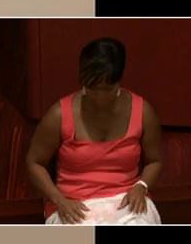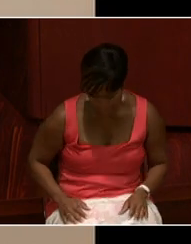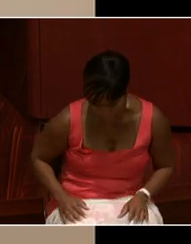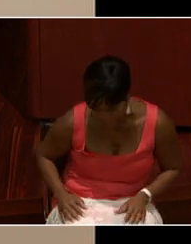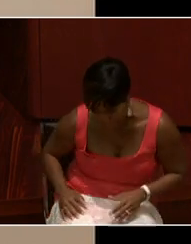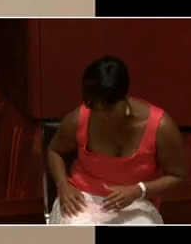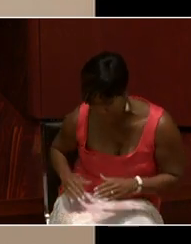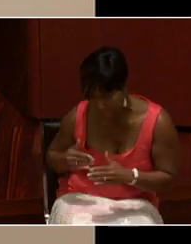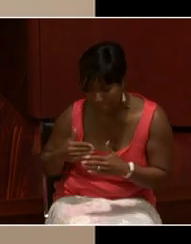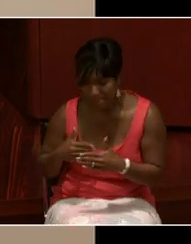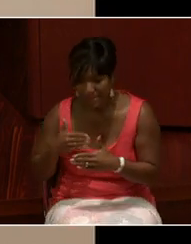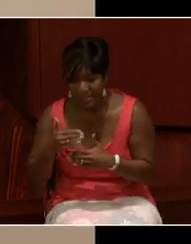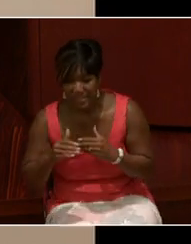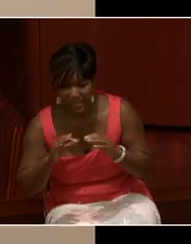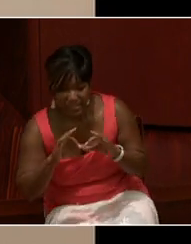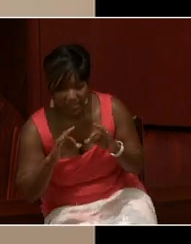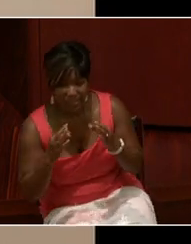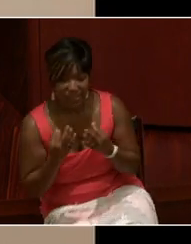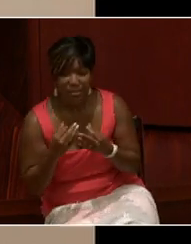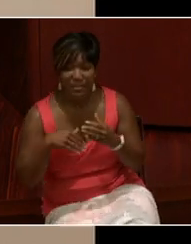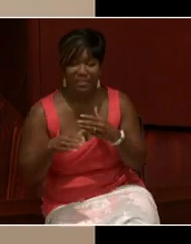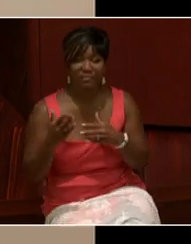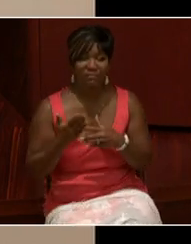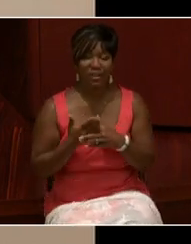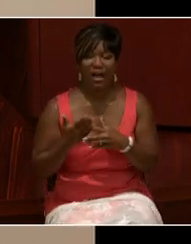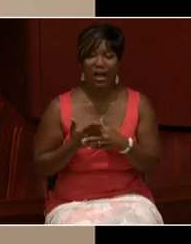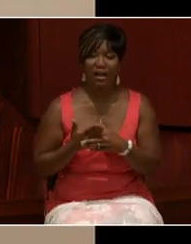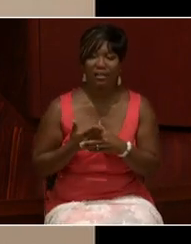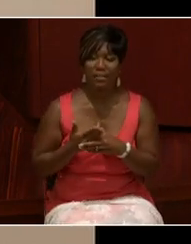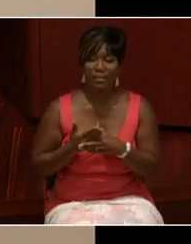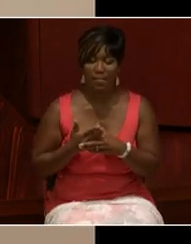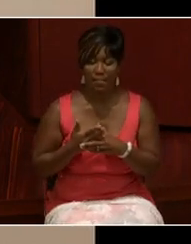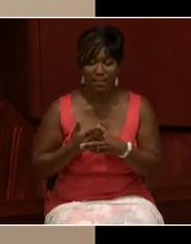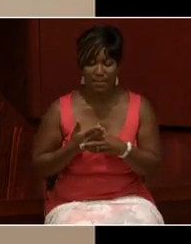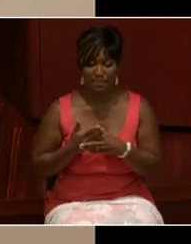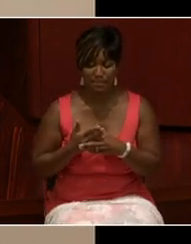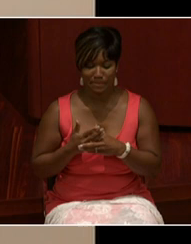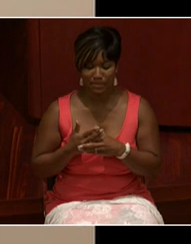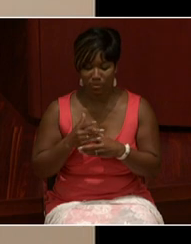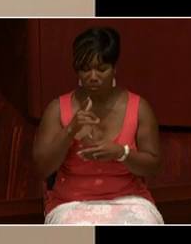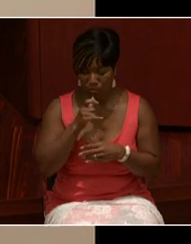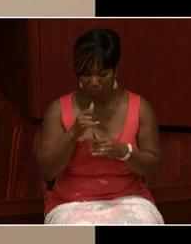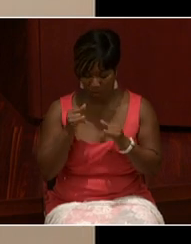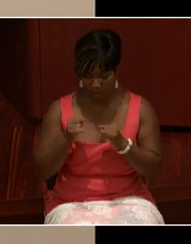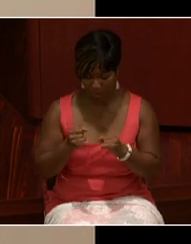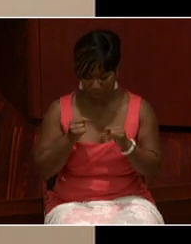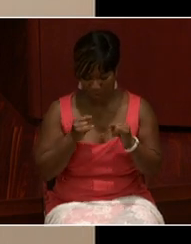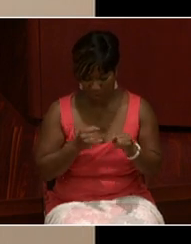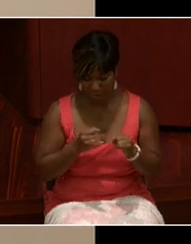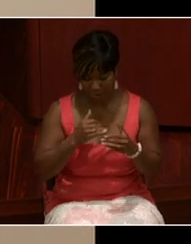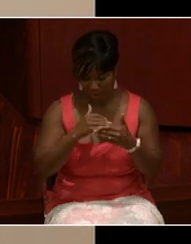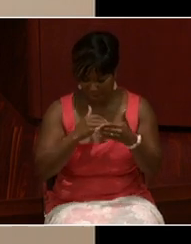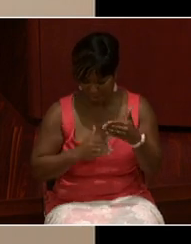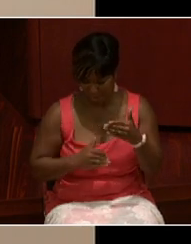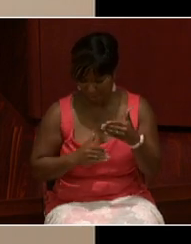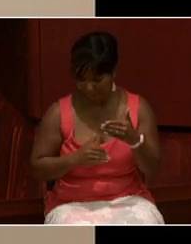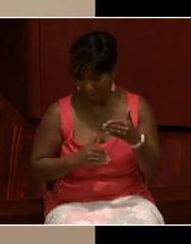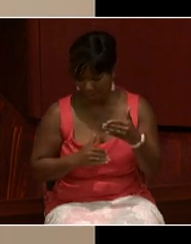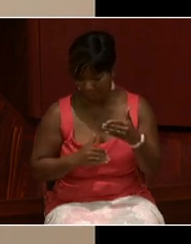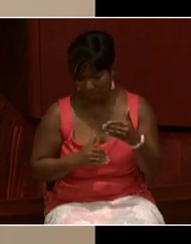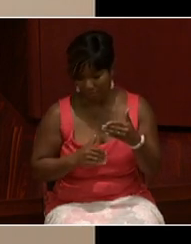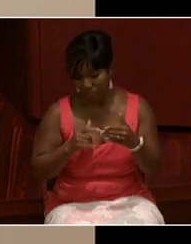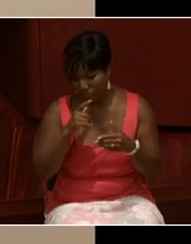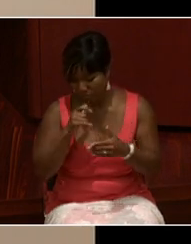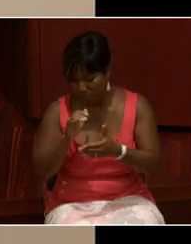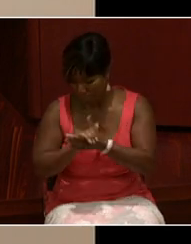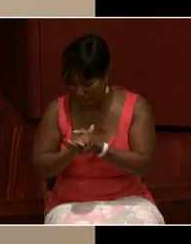Next of kin as far as in the files, who an individual is listed there will generally be who they're